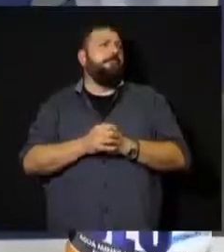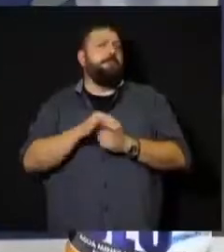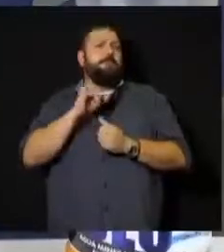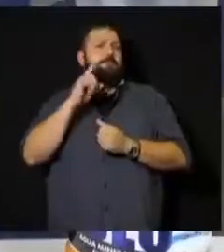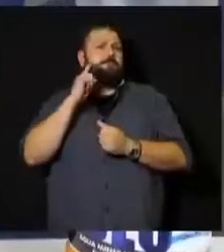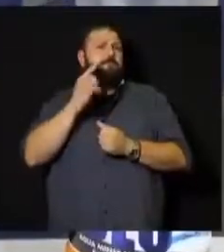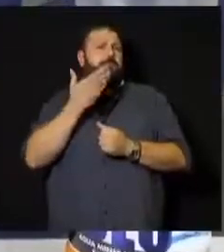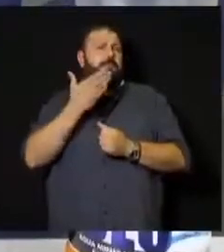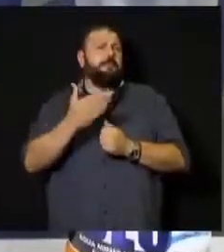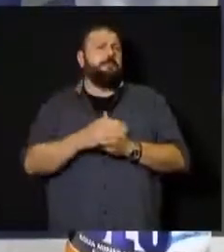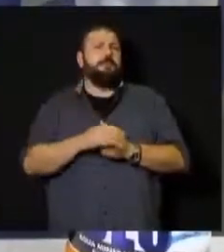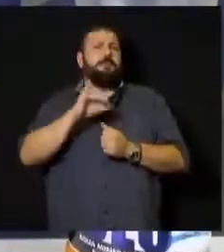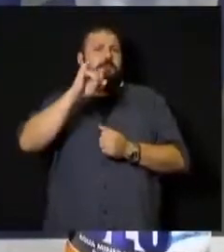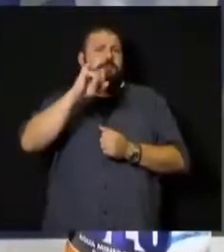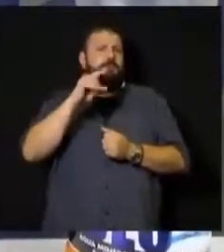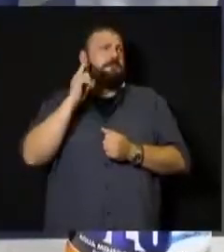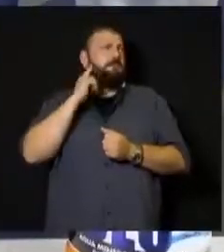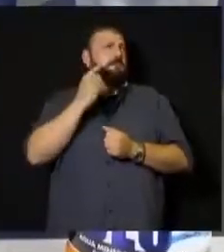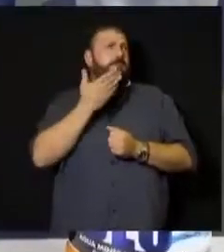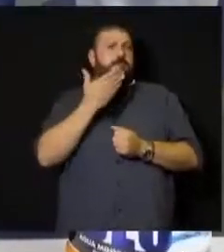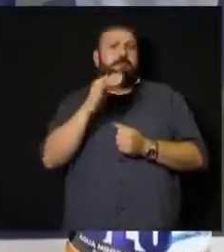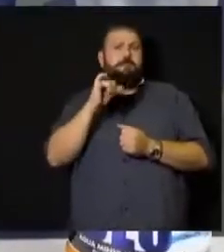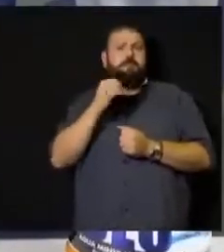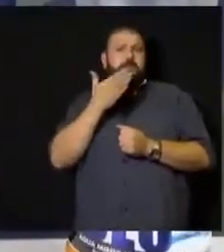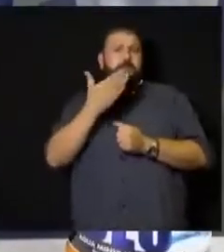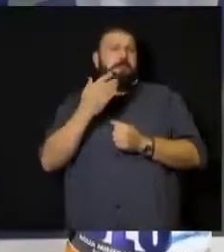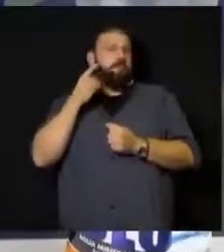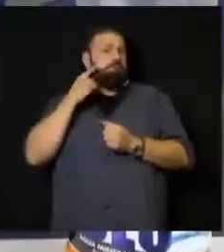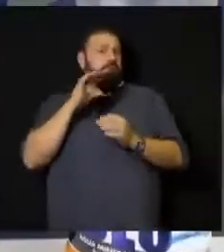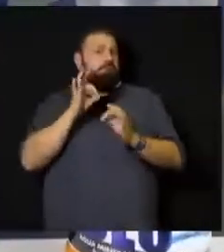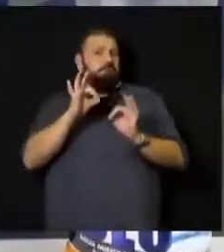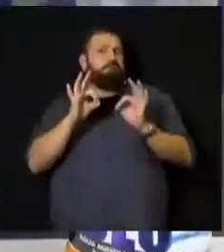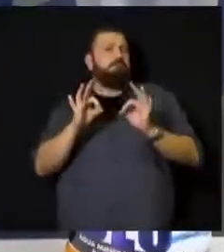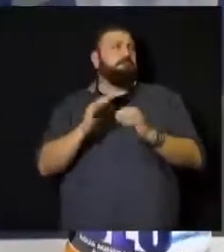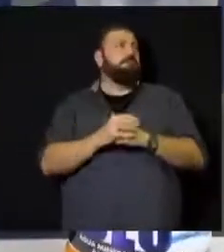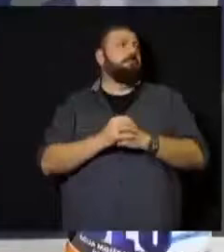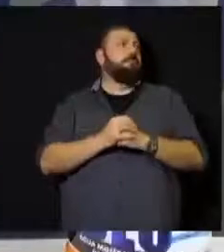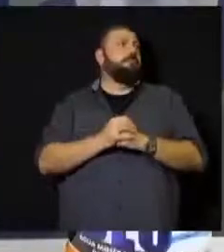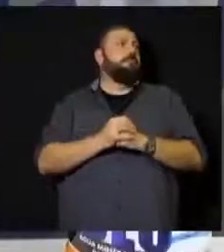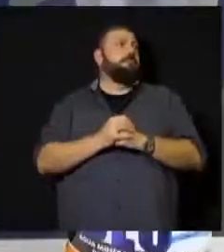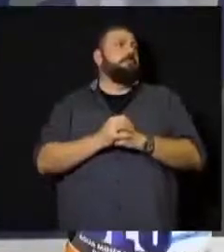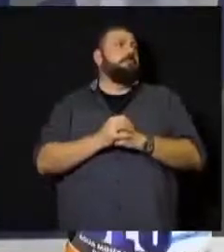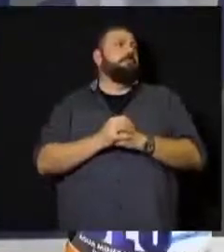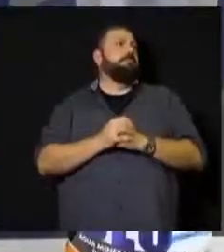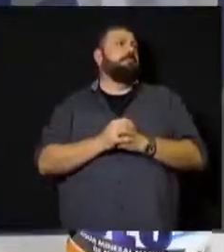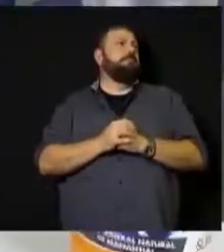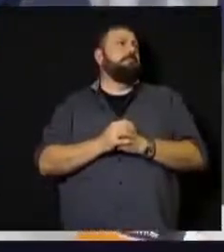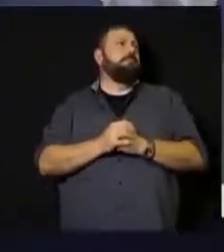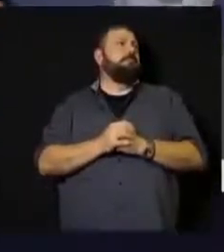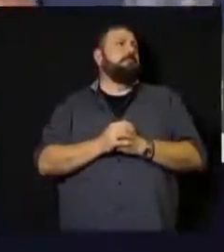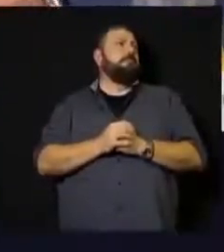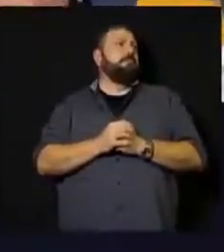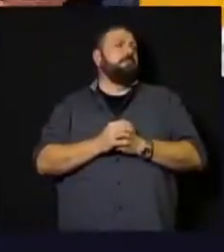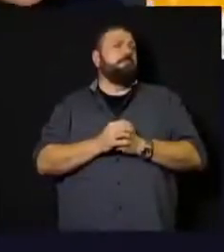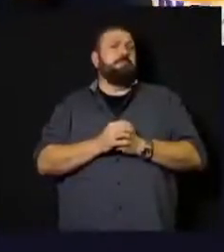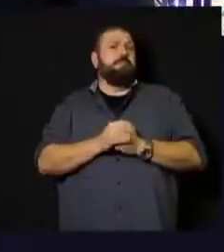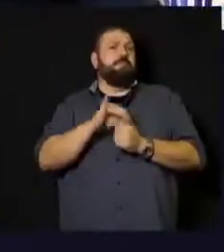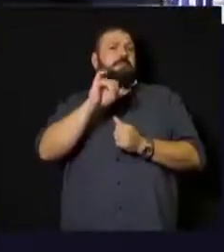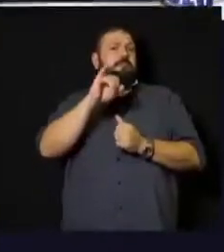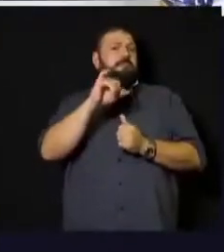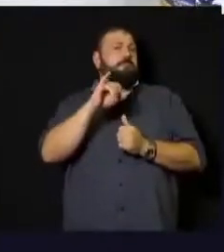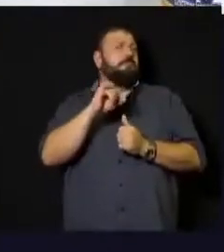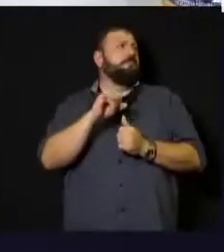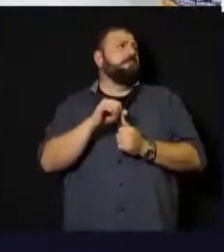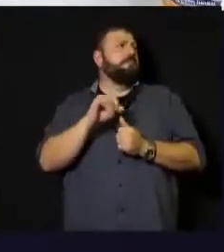I can't hear you. Yes, can you hear me, Anderson? Yes, can you hear me, Anderson? Okay. Wait a minute. The truth